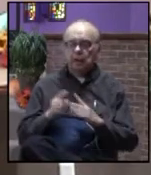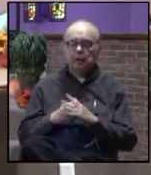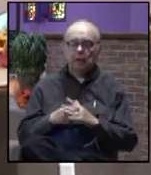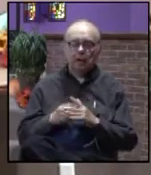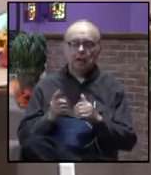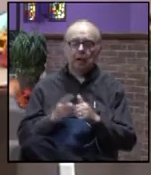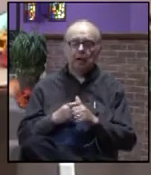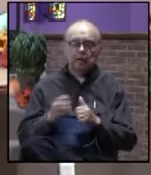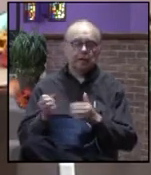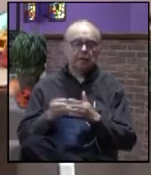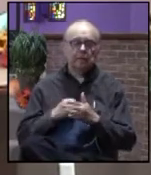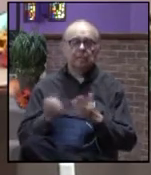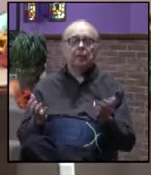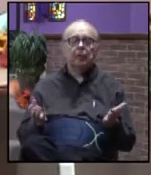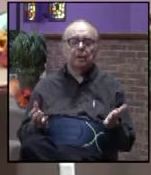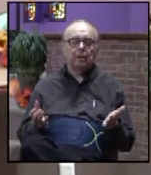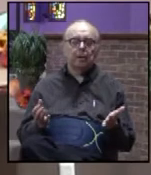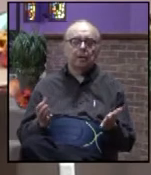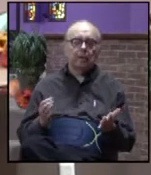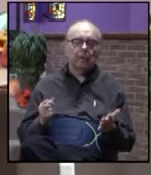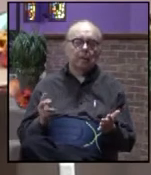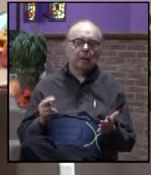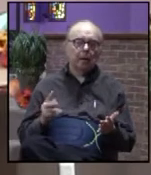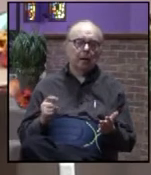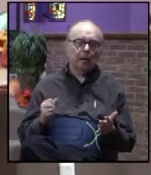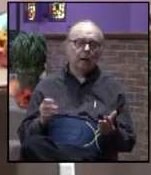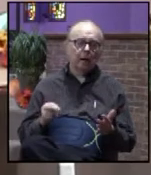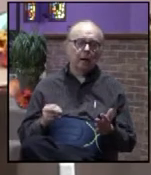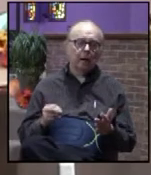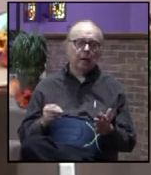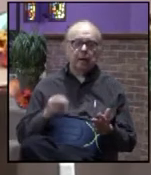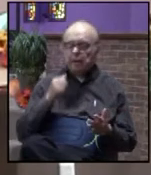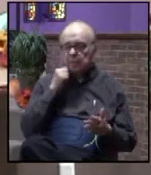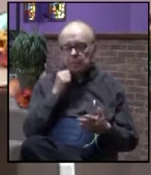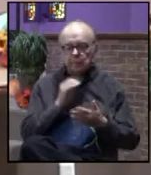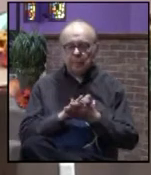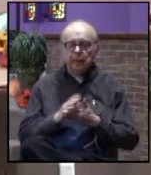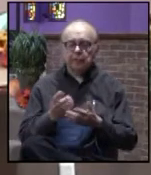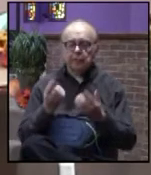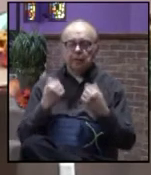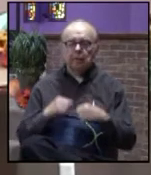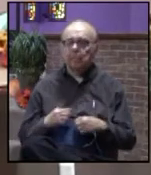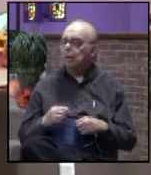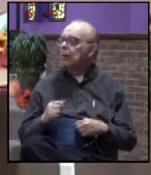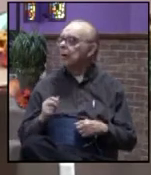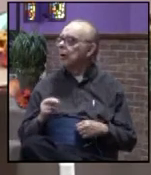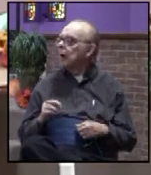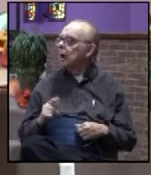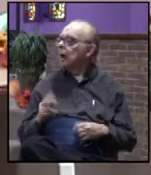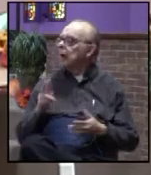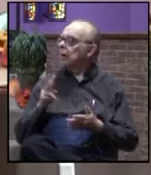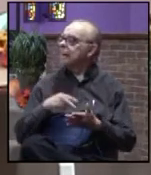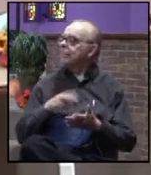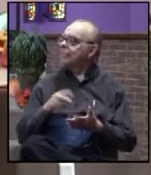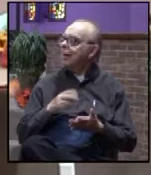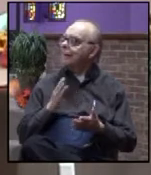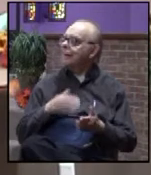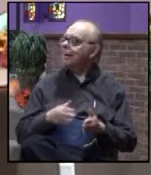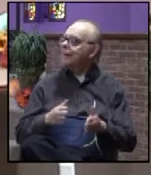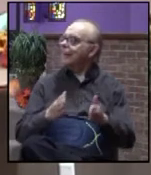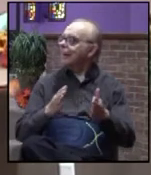first song off. Jonathan and his wife were coming in. And Jonathan is dancing down the aisle.